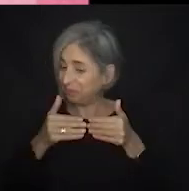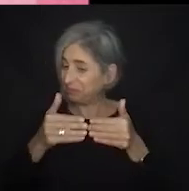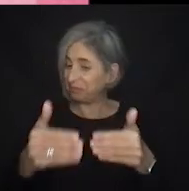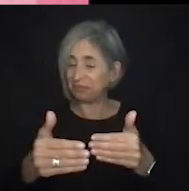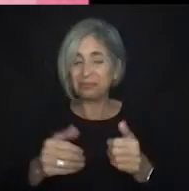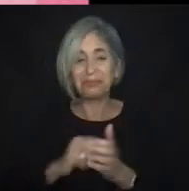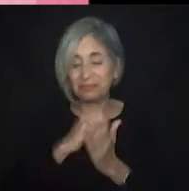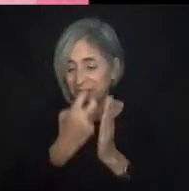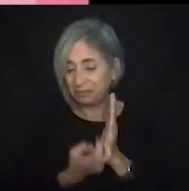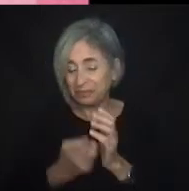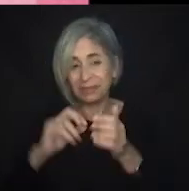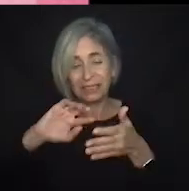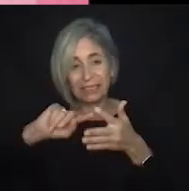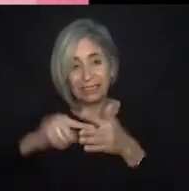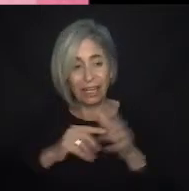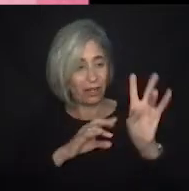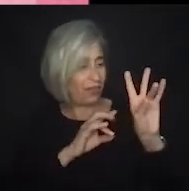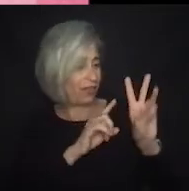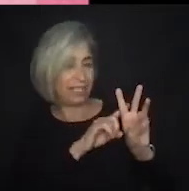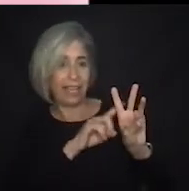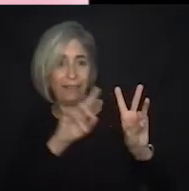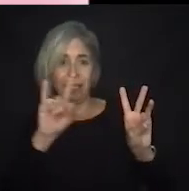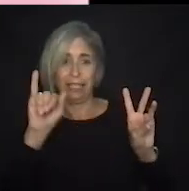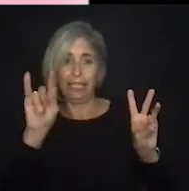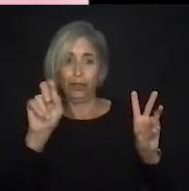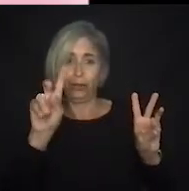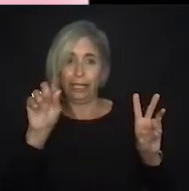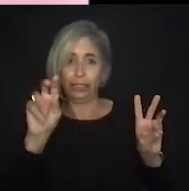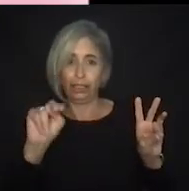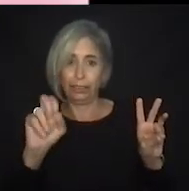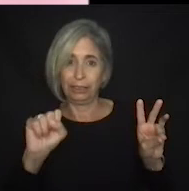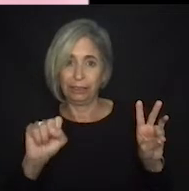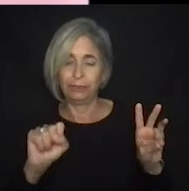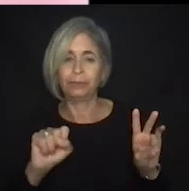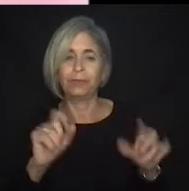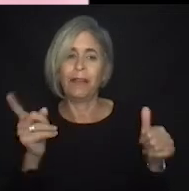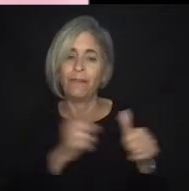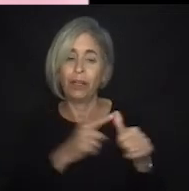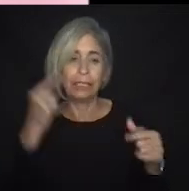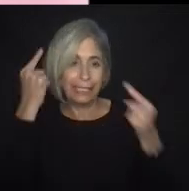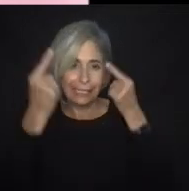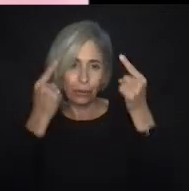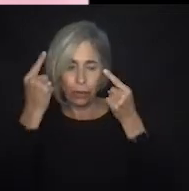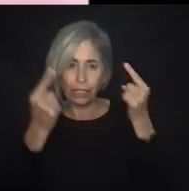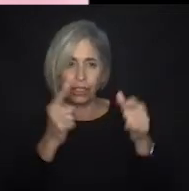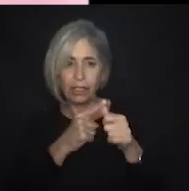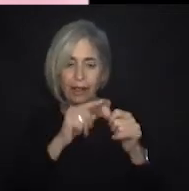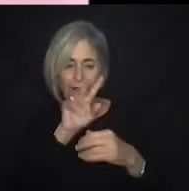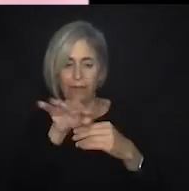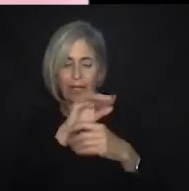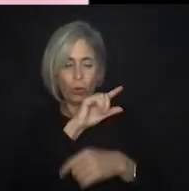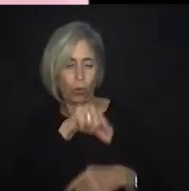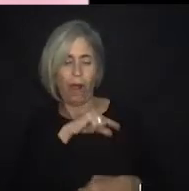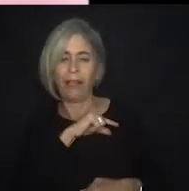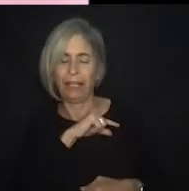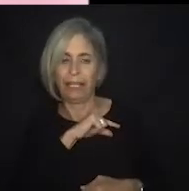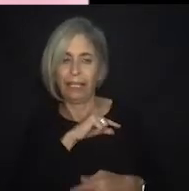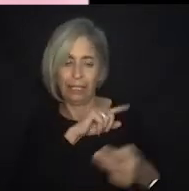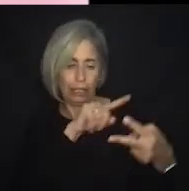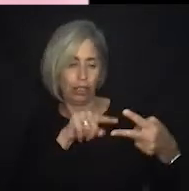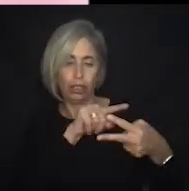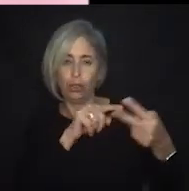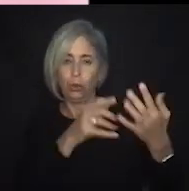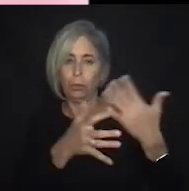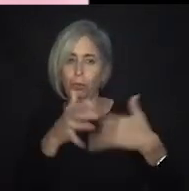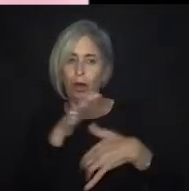ahead and dive into our 7 considerations. The first consideration is video quality. There are